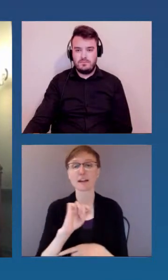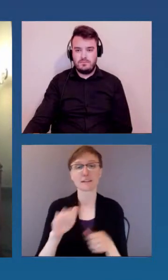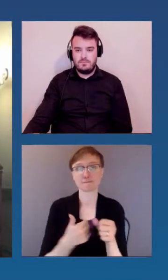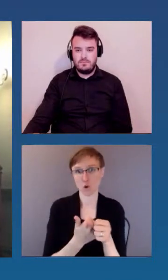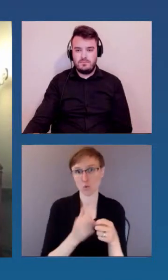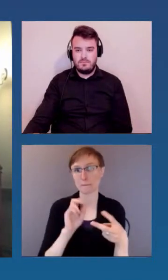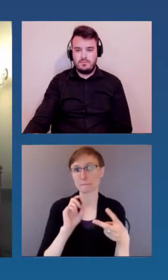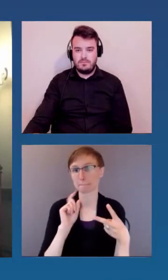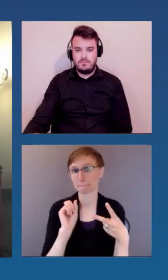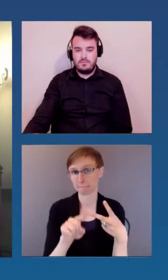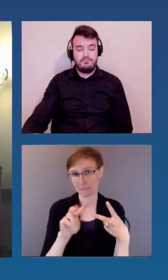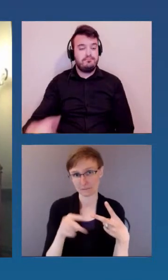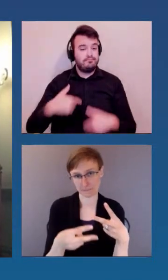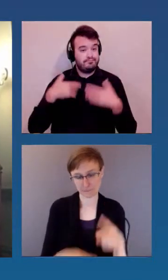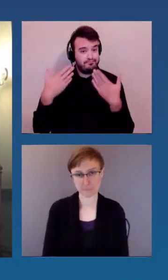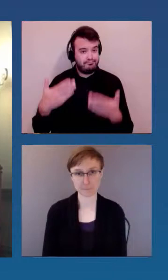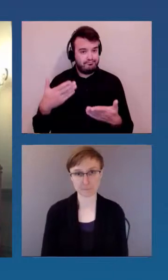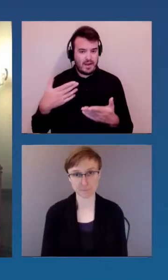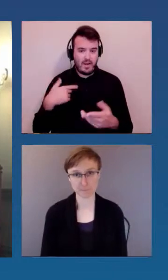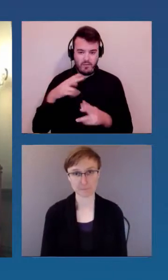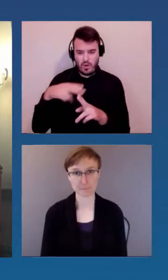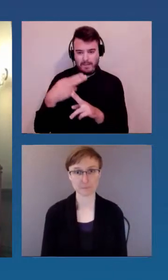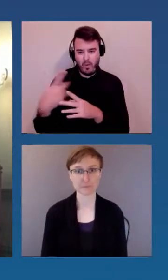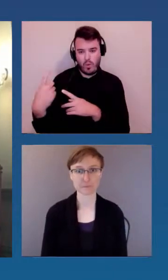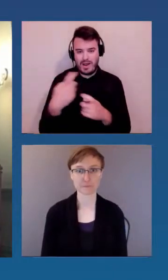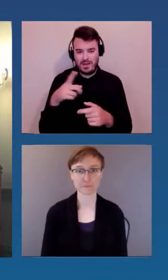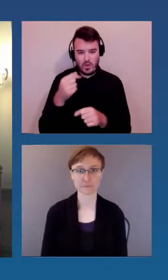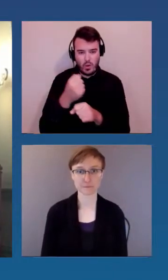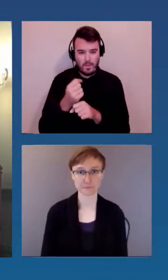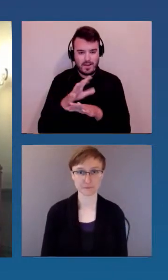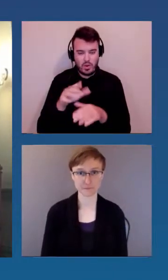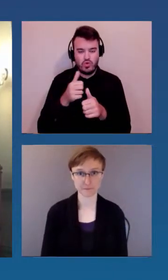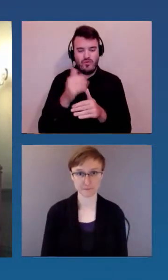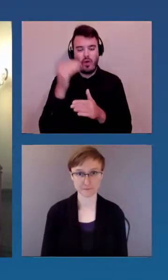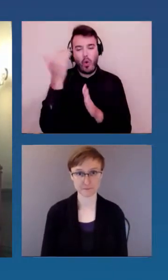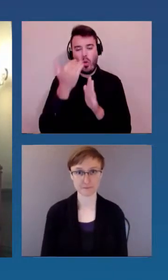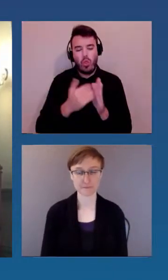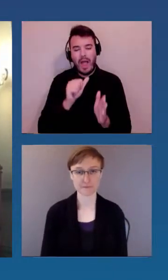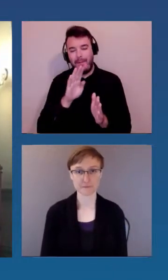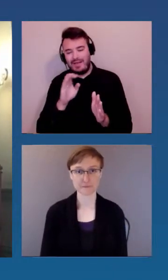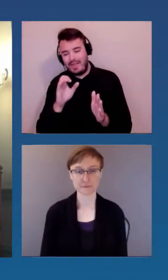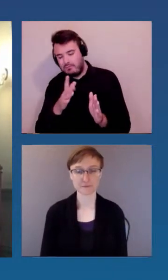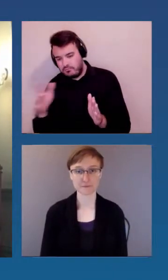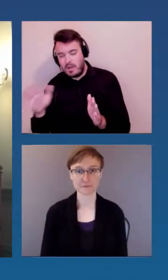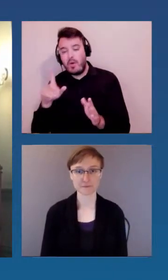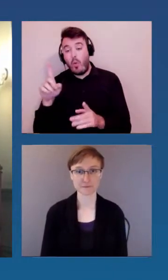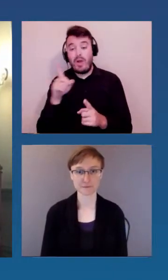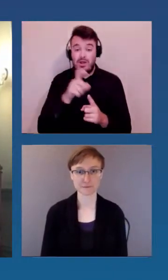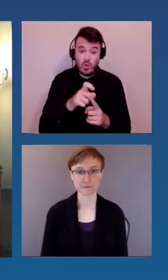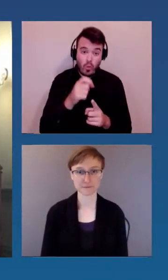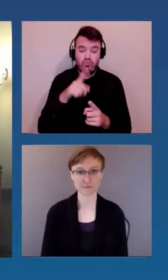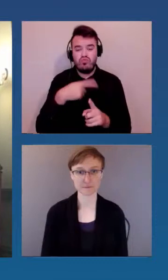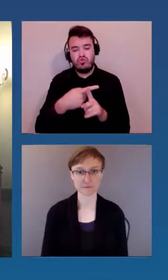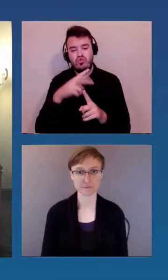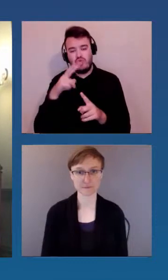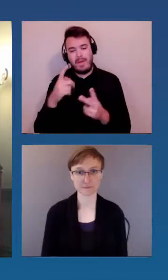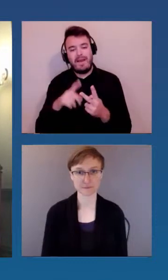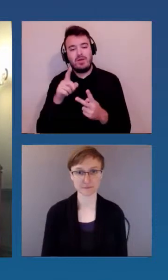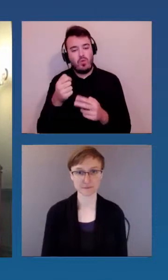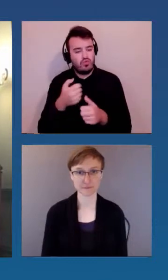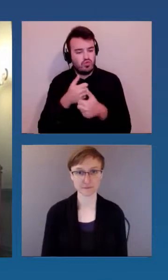agence. 1310 News, CBC National News, CBC Local News, CTV News Ottawa,